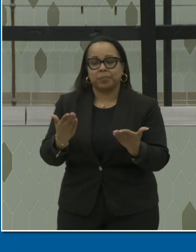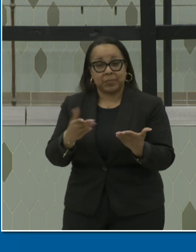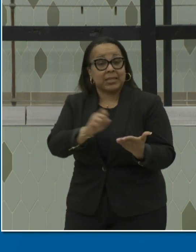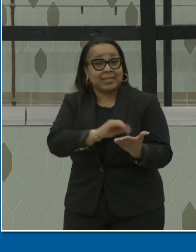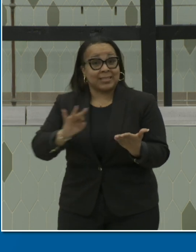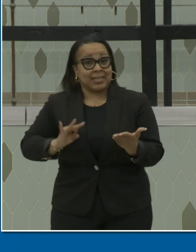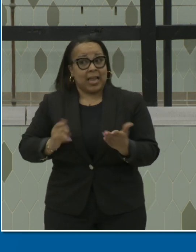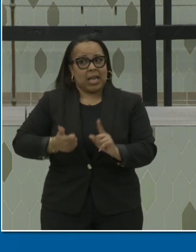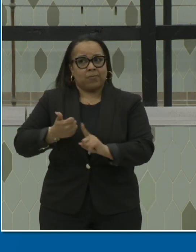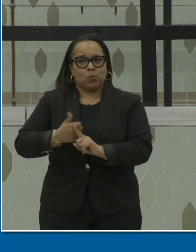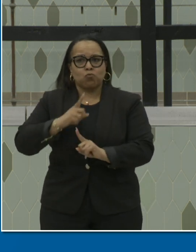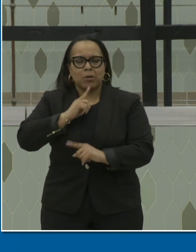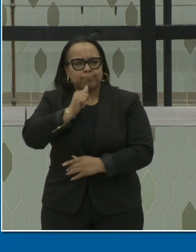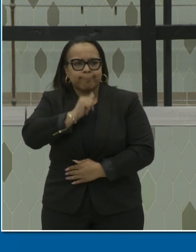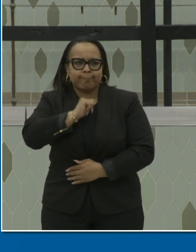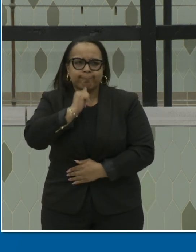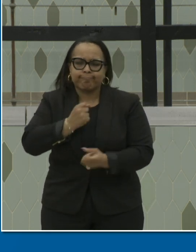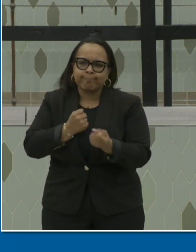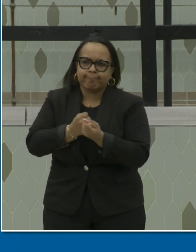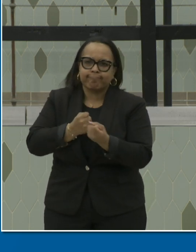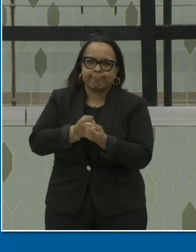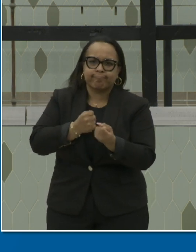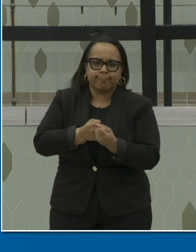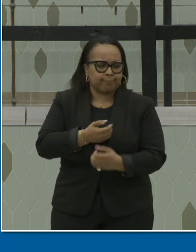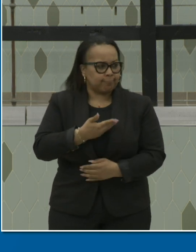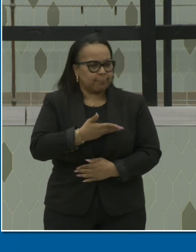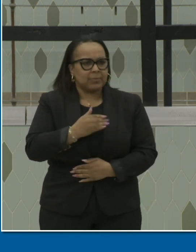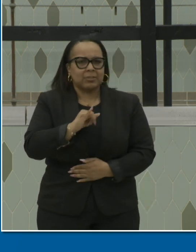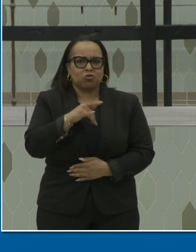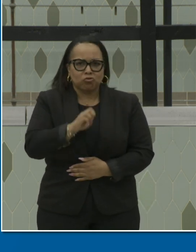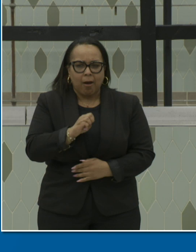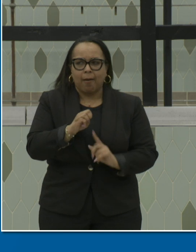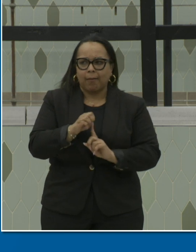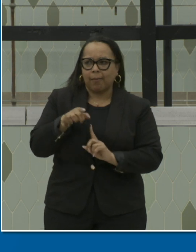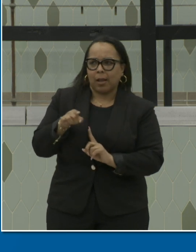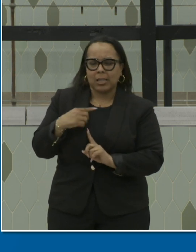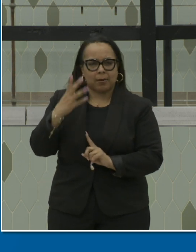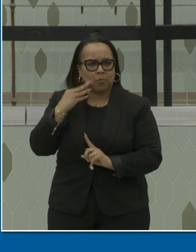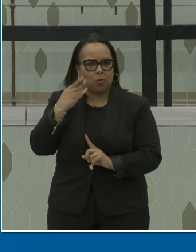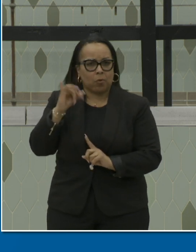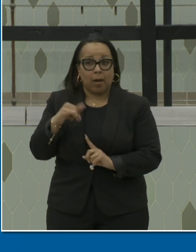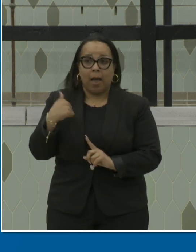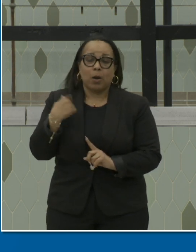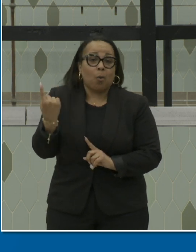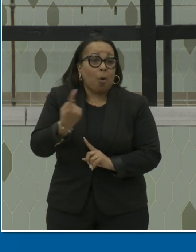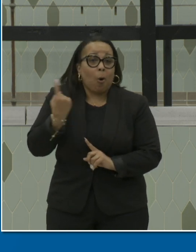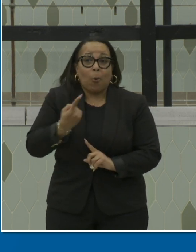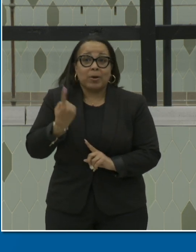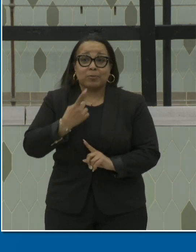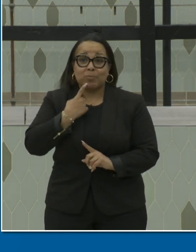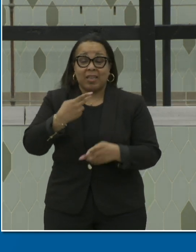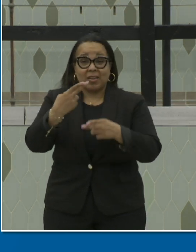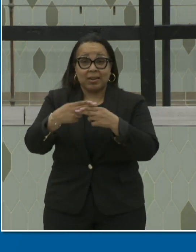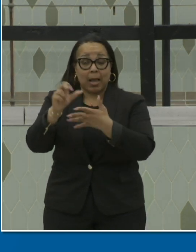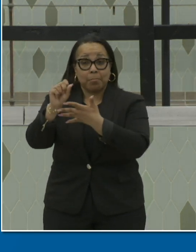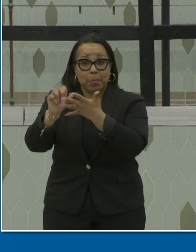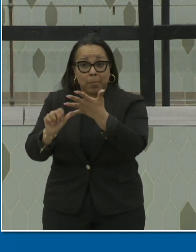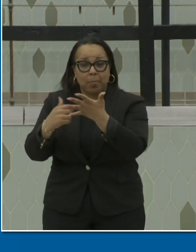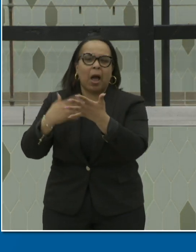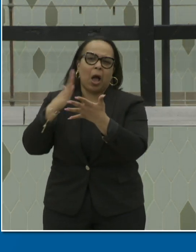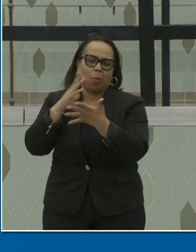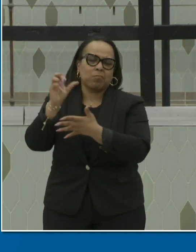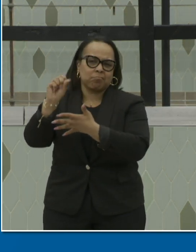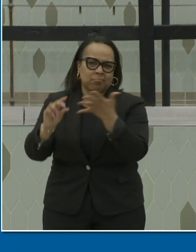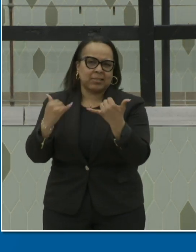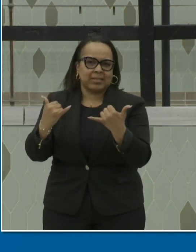have stuck by Jackie and Peter as they've gone through this. And I don't always say their names, but I want to say them out